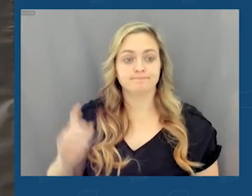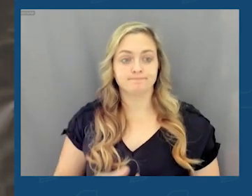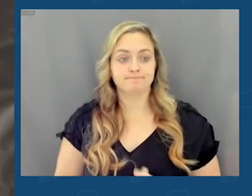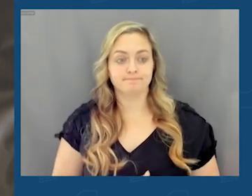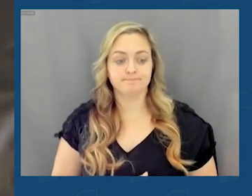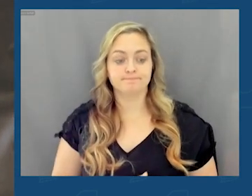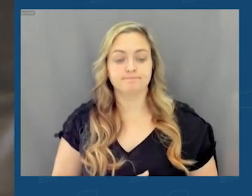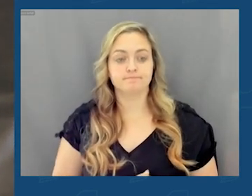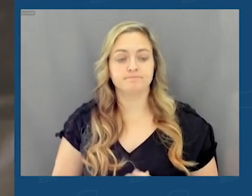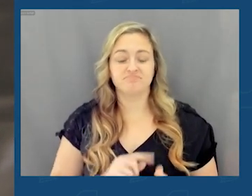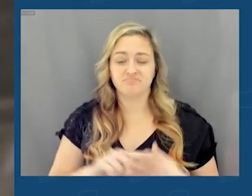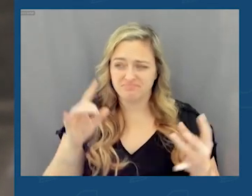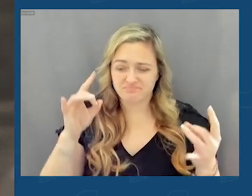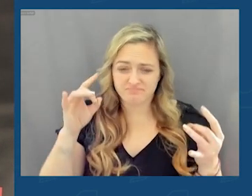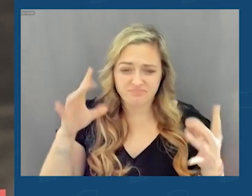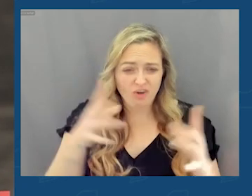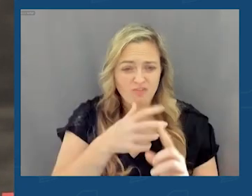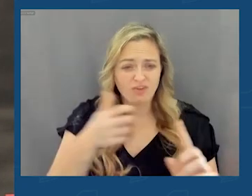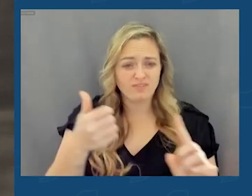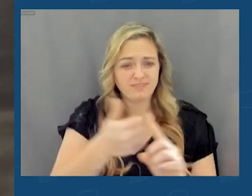when the horrific attack